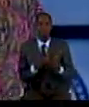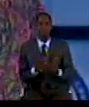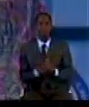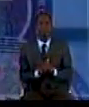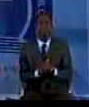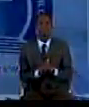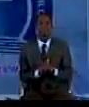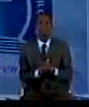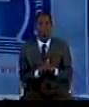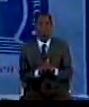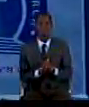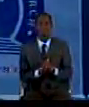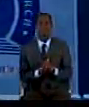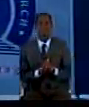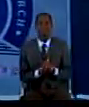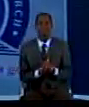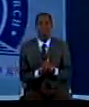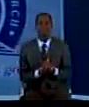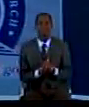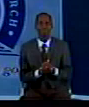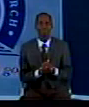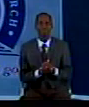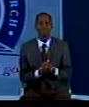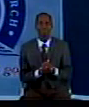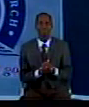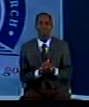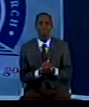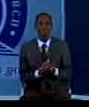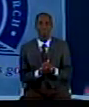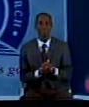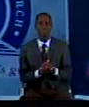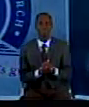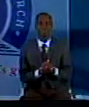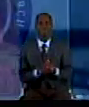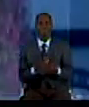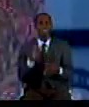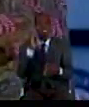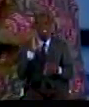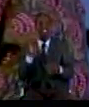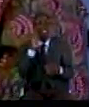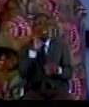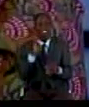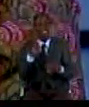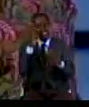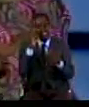Even though she decided to get married and dropped my name, so I praise God for that.